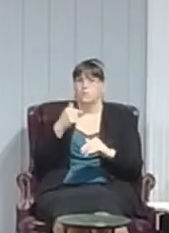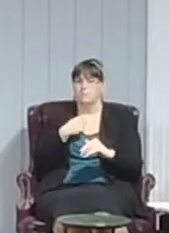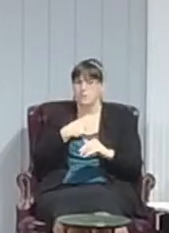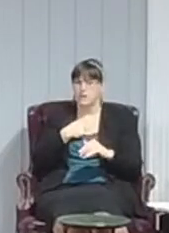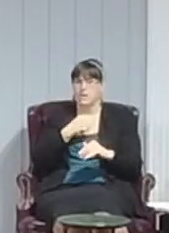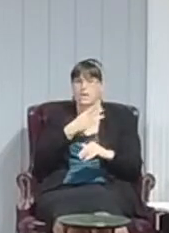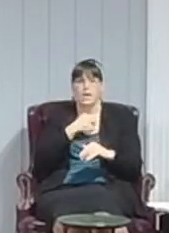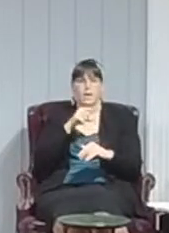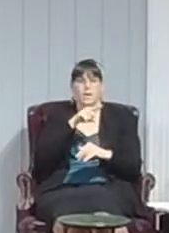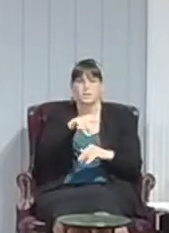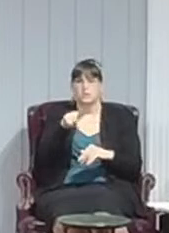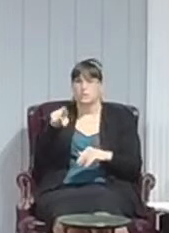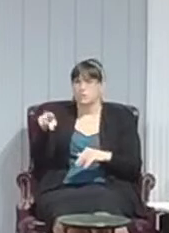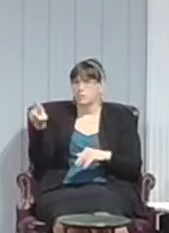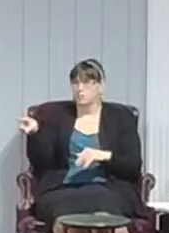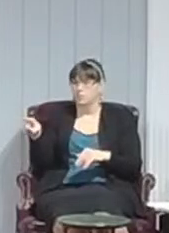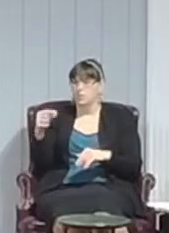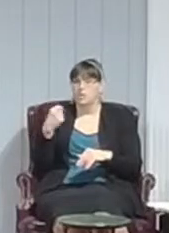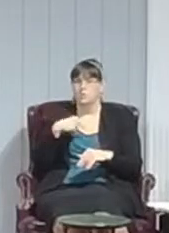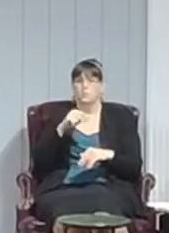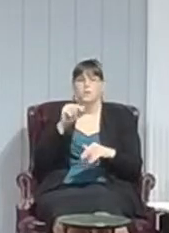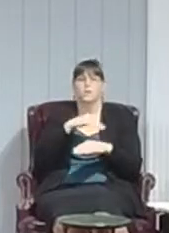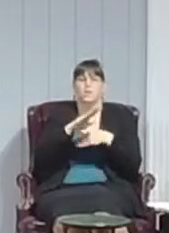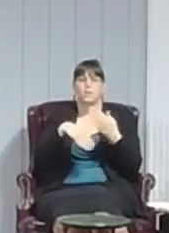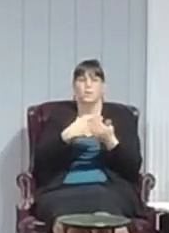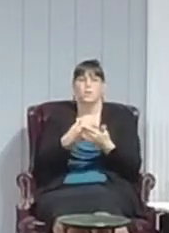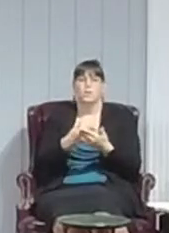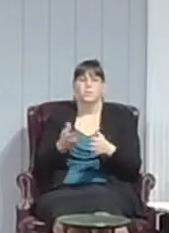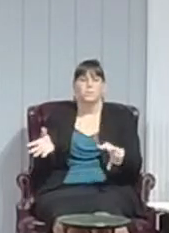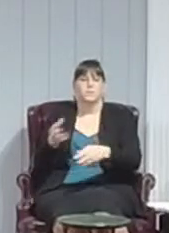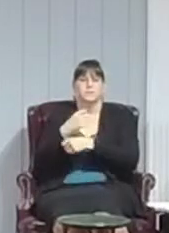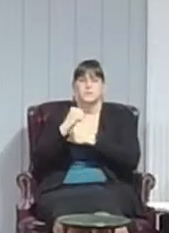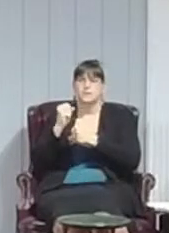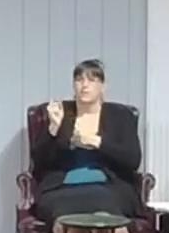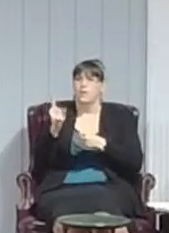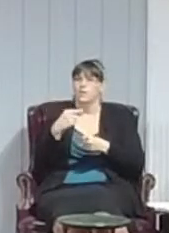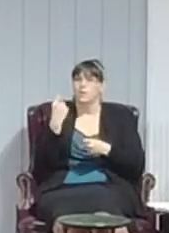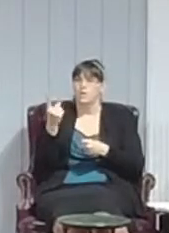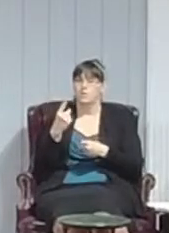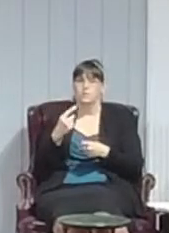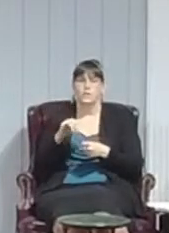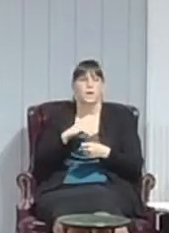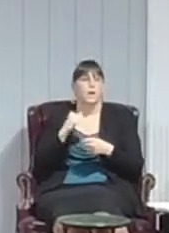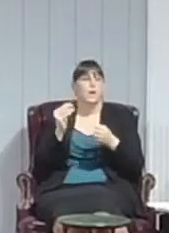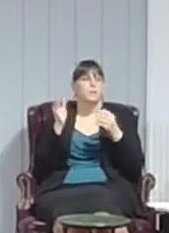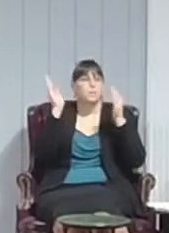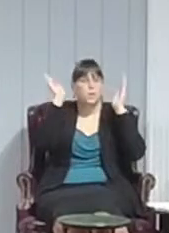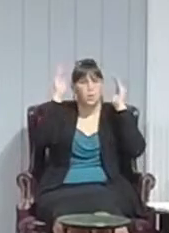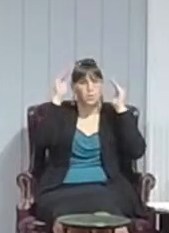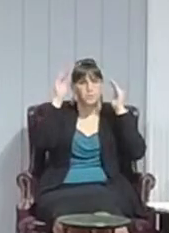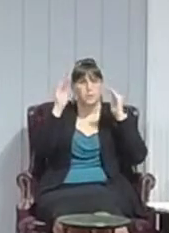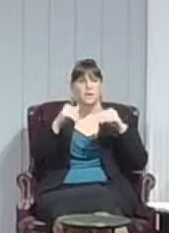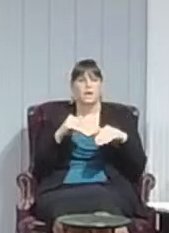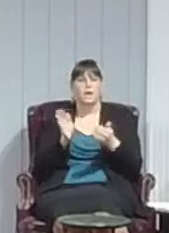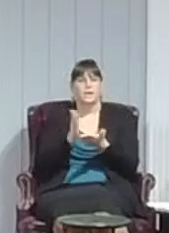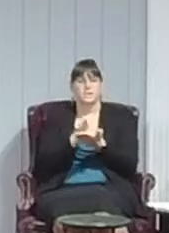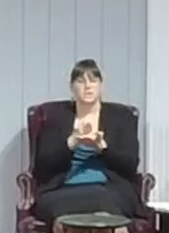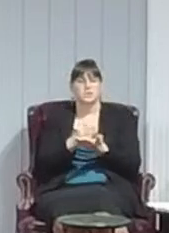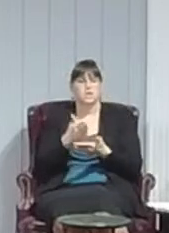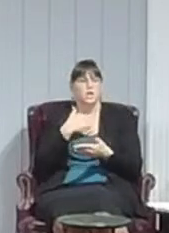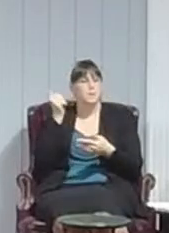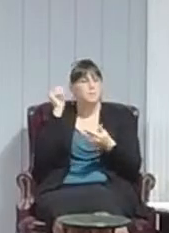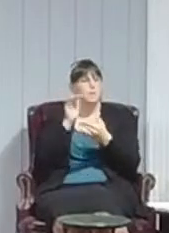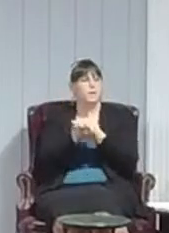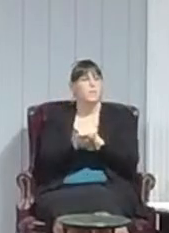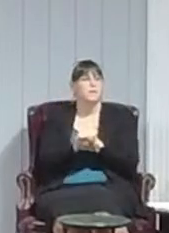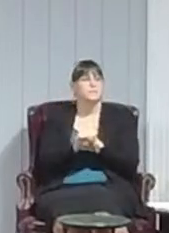you. Each one of us gets our own. I'm hoping I get to share Anita's, that we get to go back and forth, like we'll have a summer